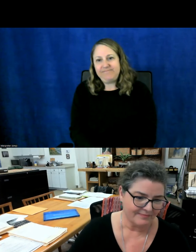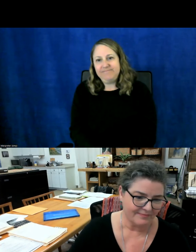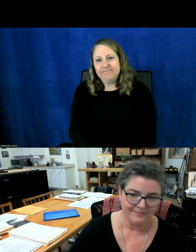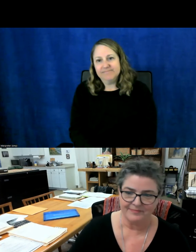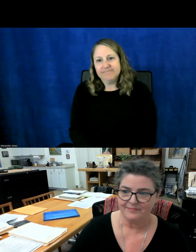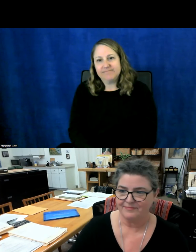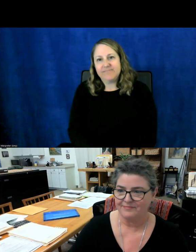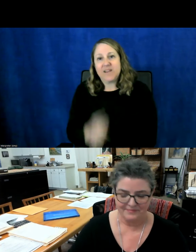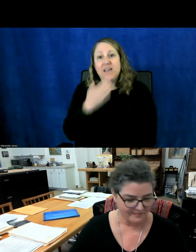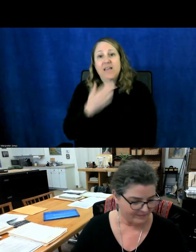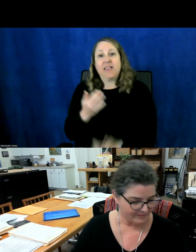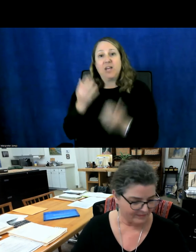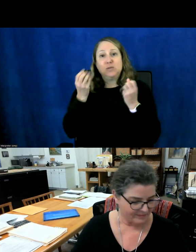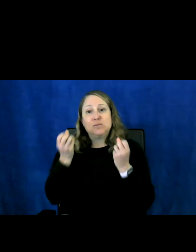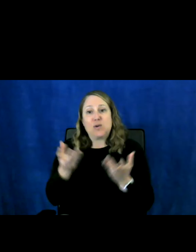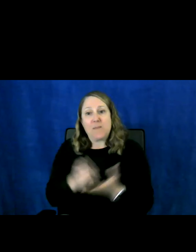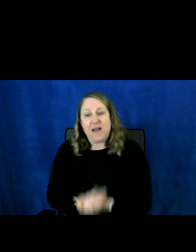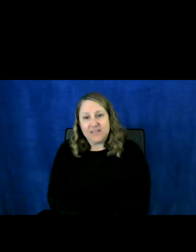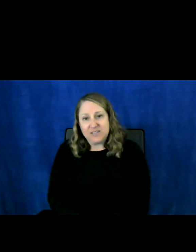Thank you so much.